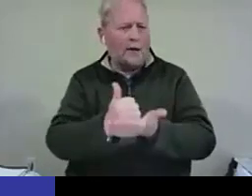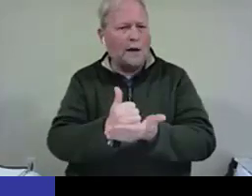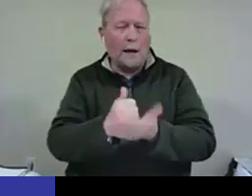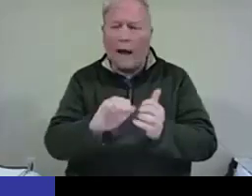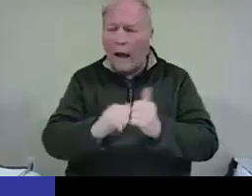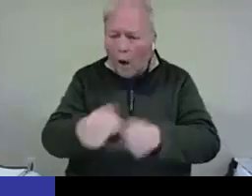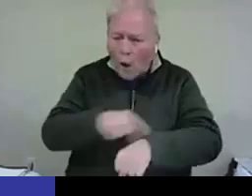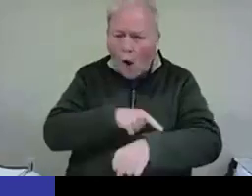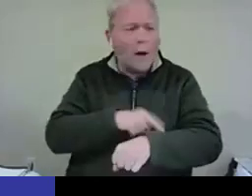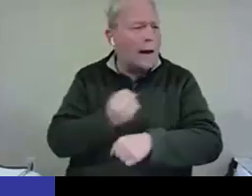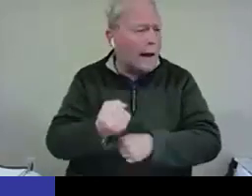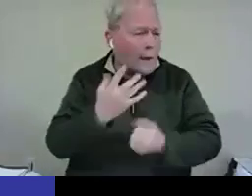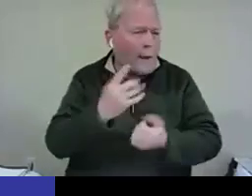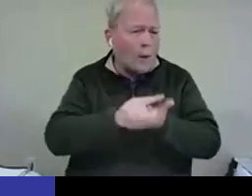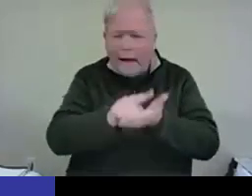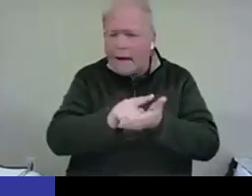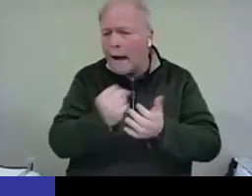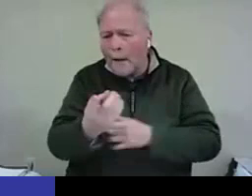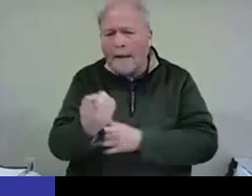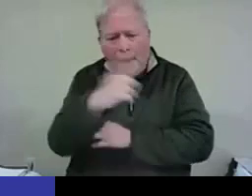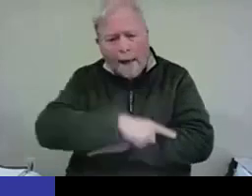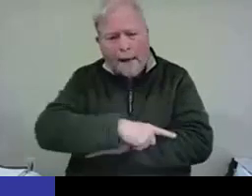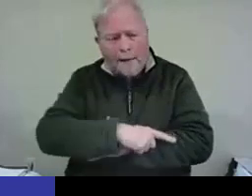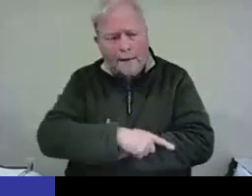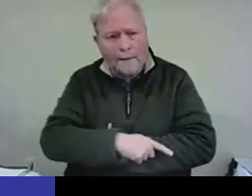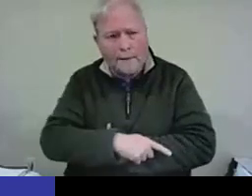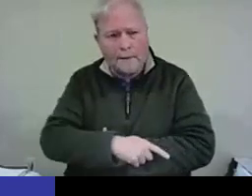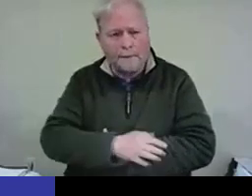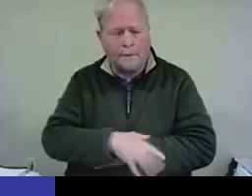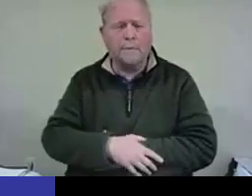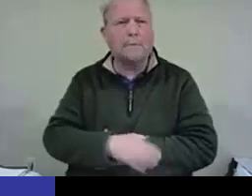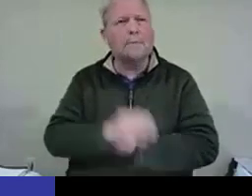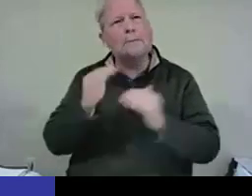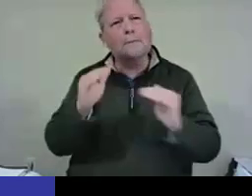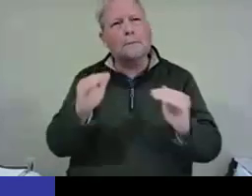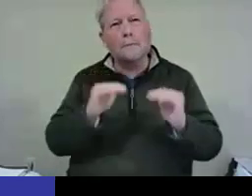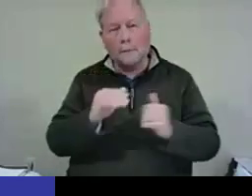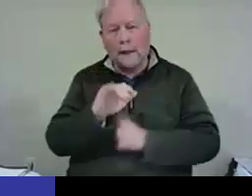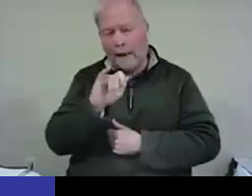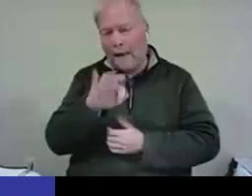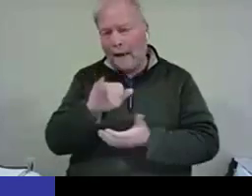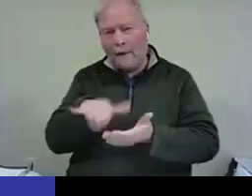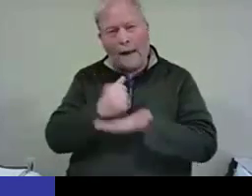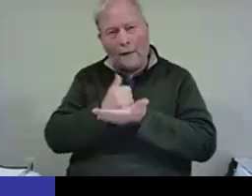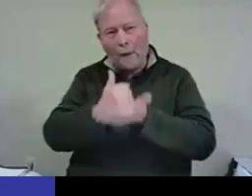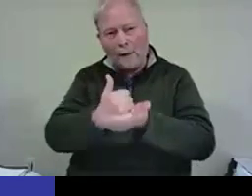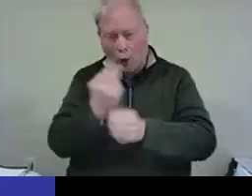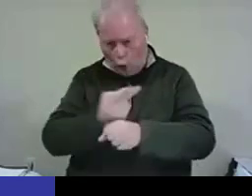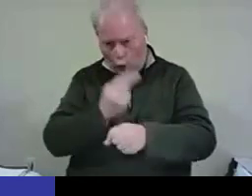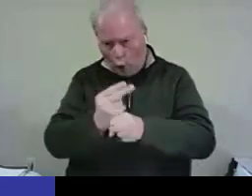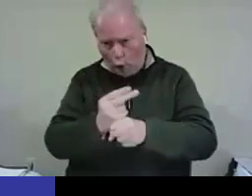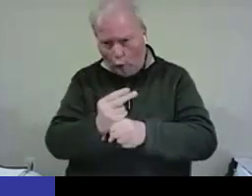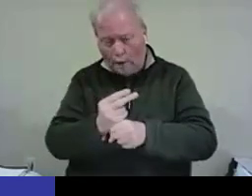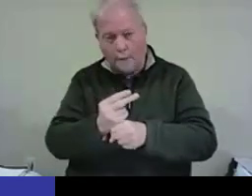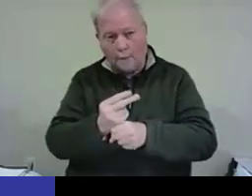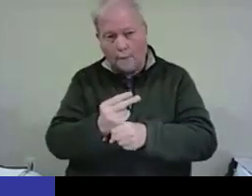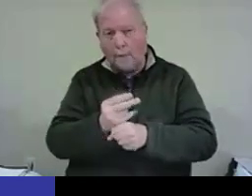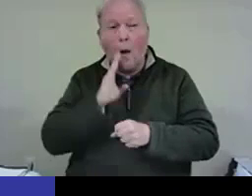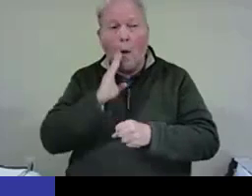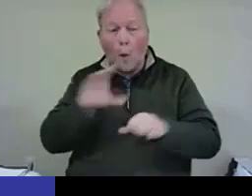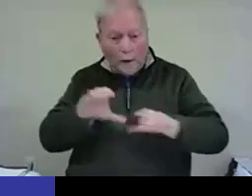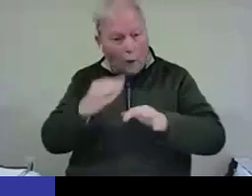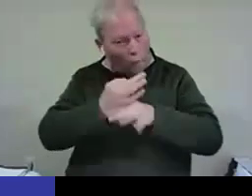how many days? How do we know if the interventions being implemented with fidelity? Is there a minimum number